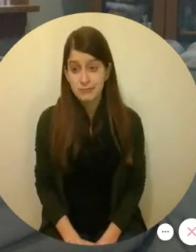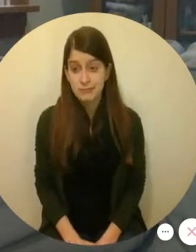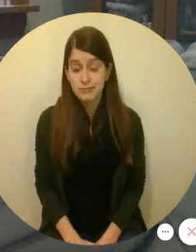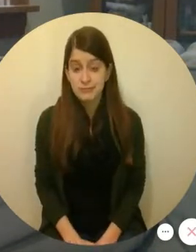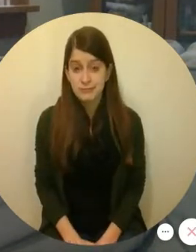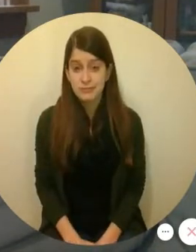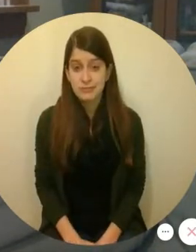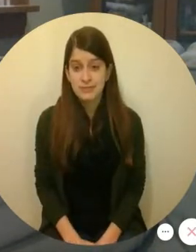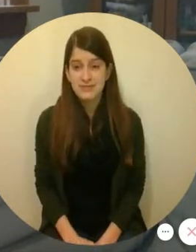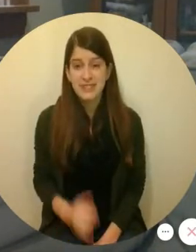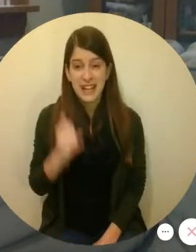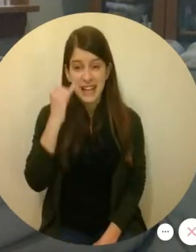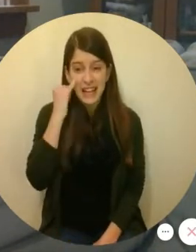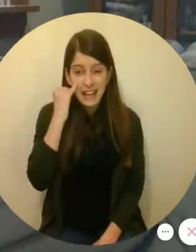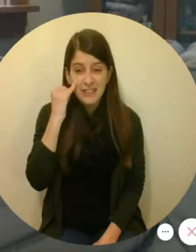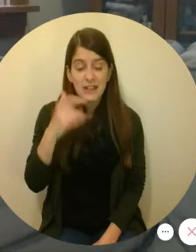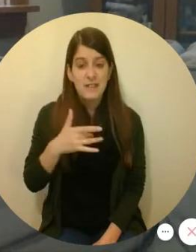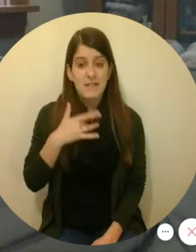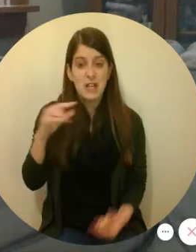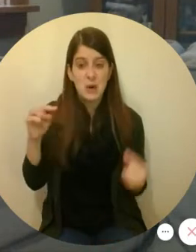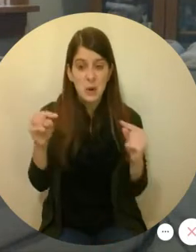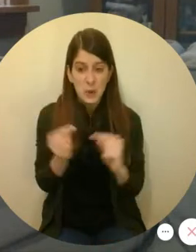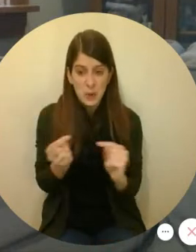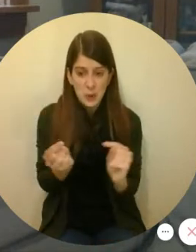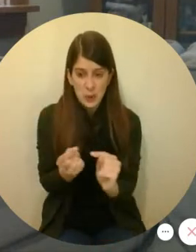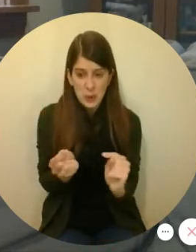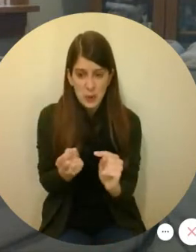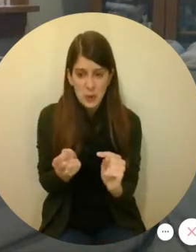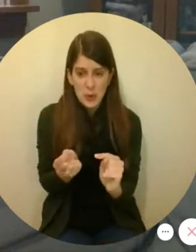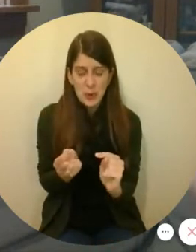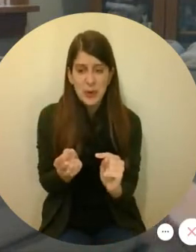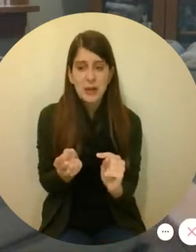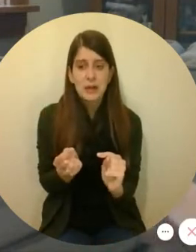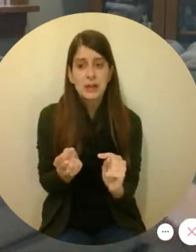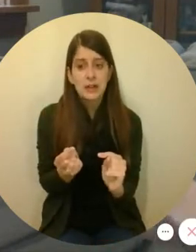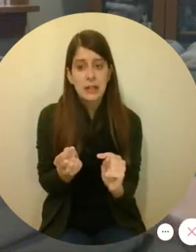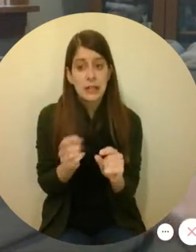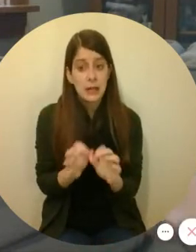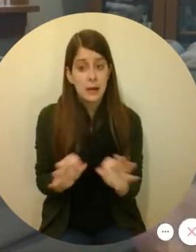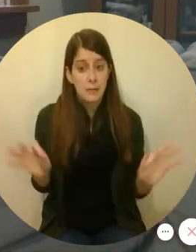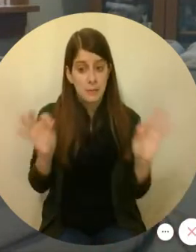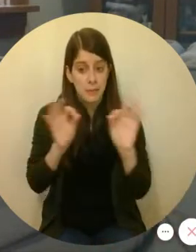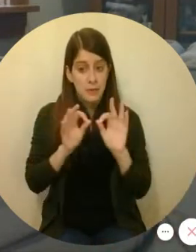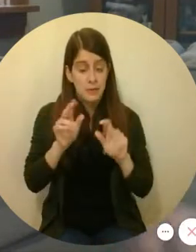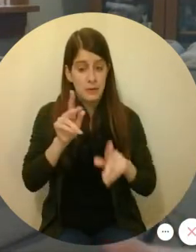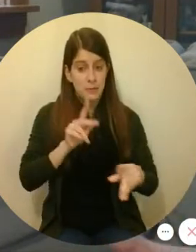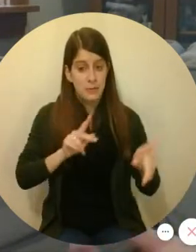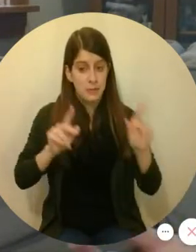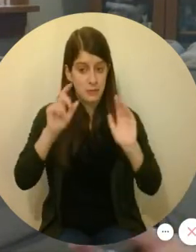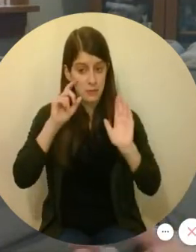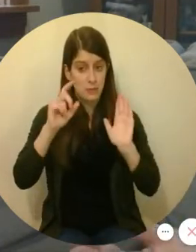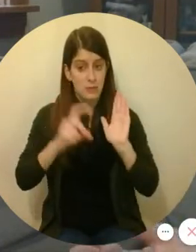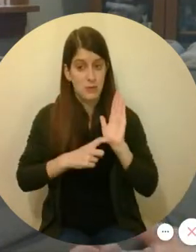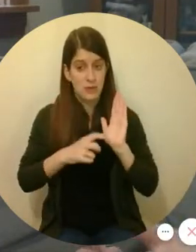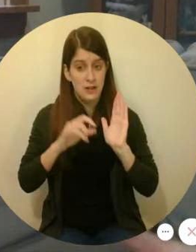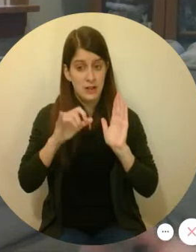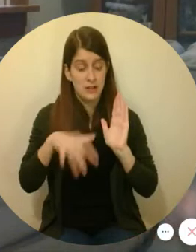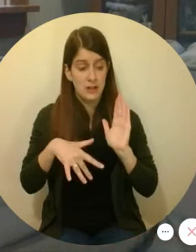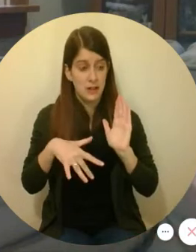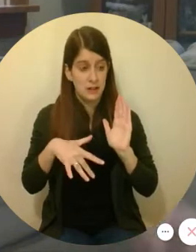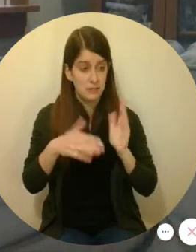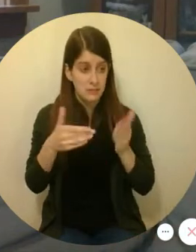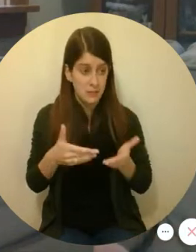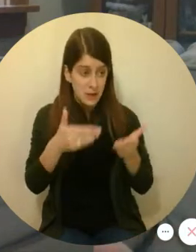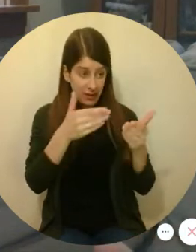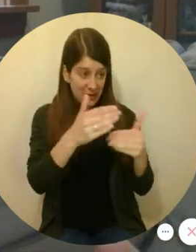we feel hurt, it's important that people recognize it and offer comfort. And